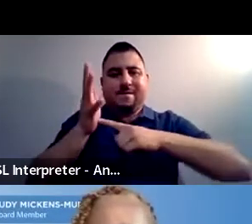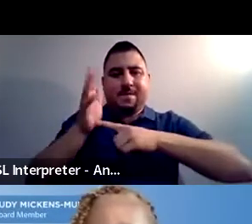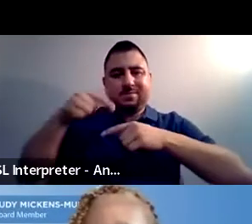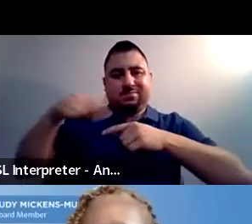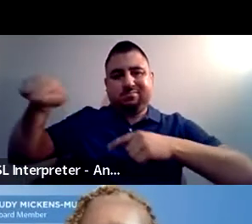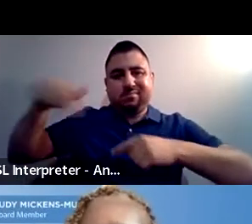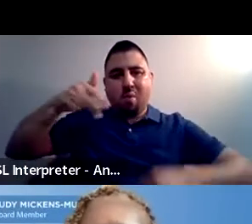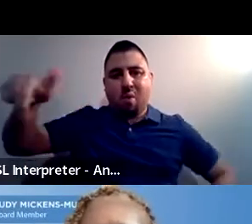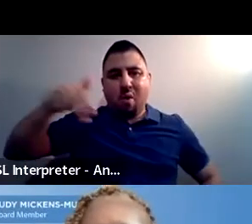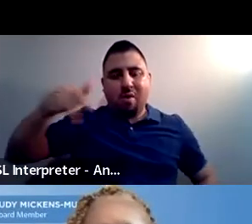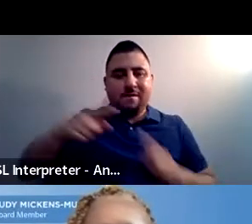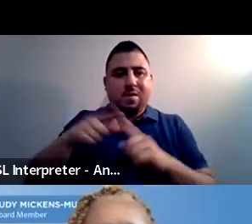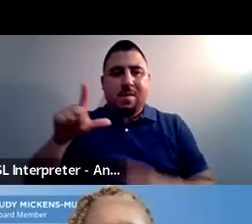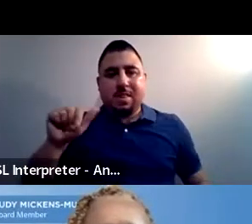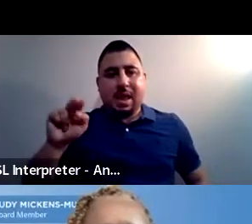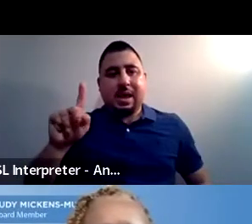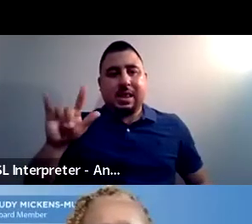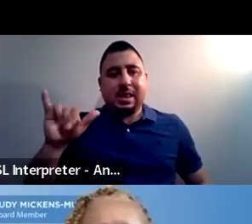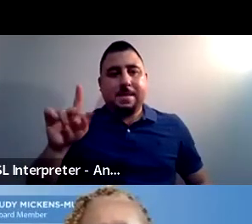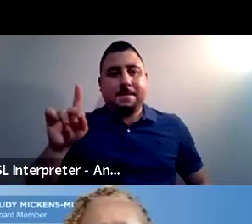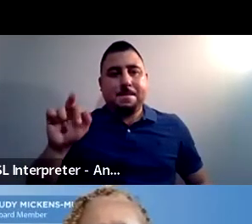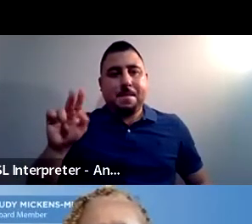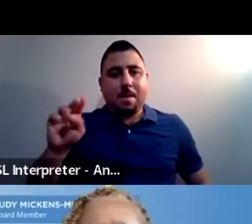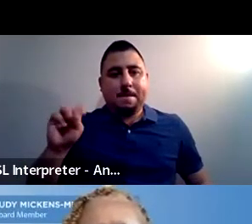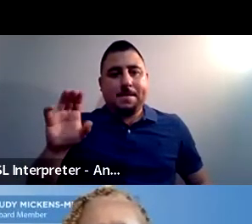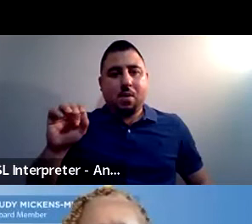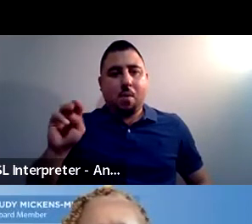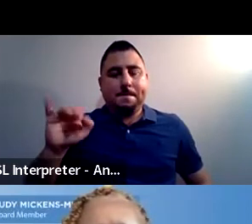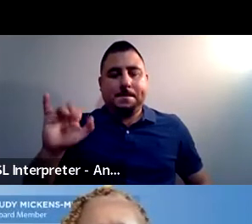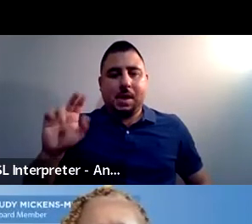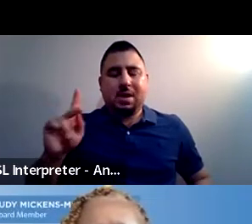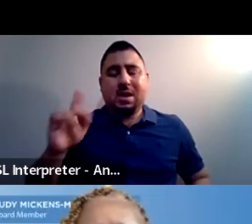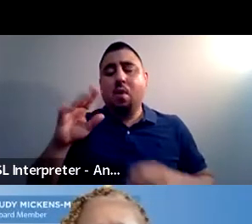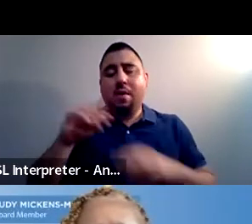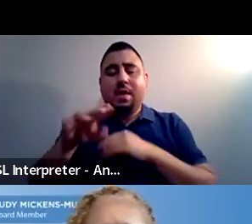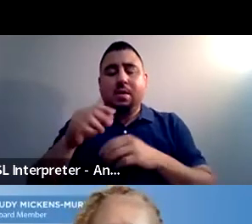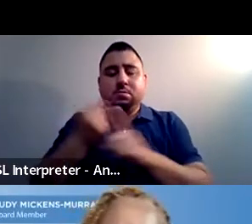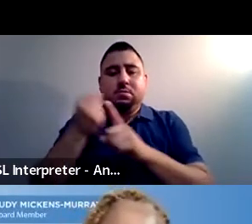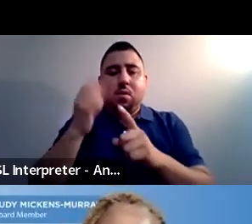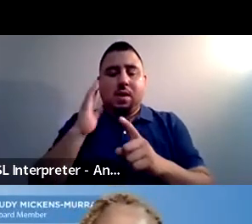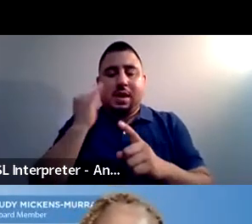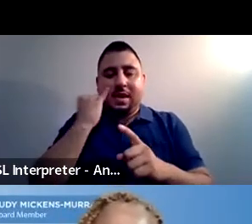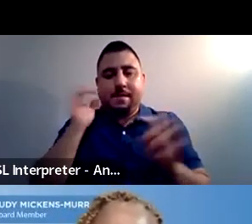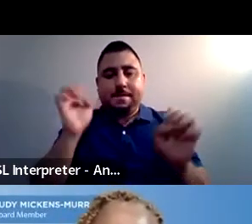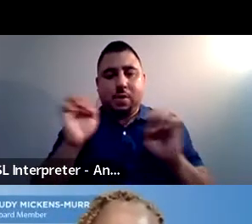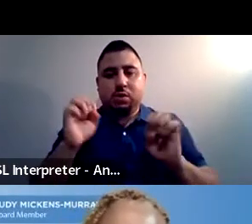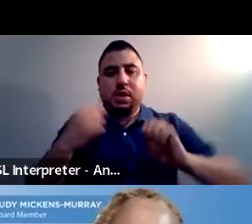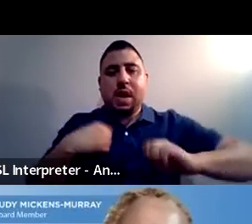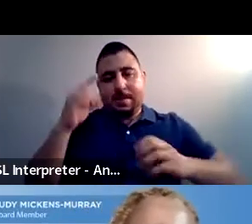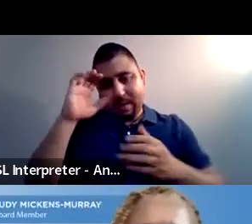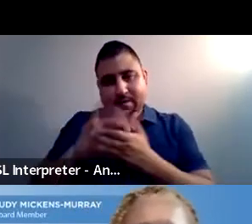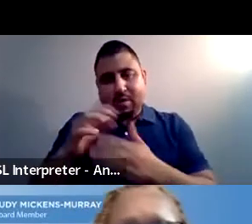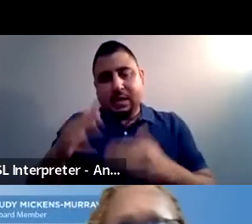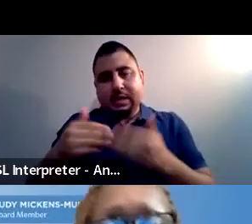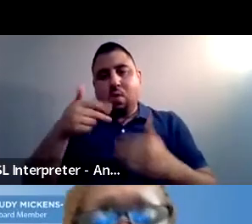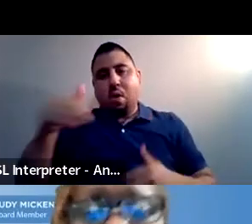in a walking distance from Langley Park McCormick. This will affect them greatly in case of an emergency. We all have the ability to easily walk